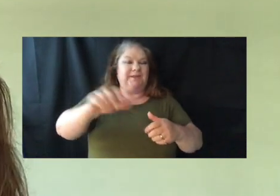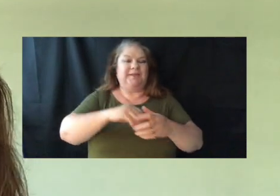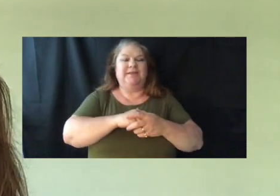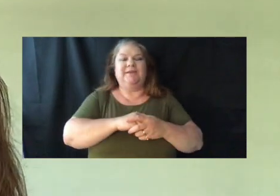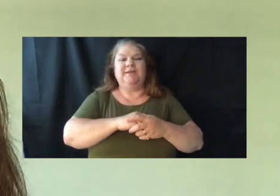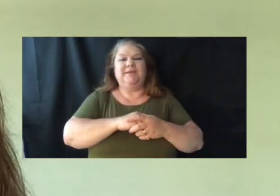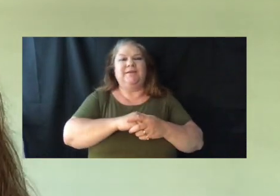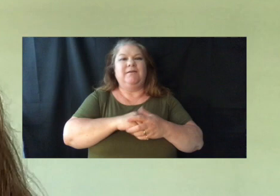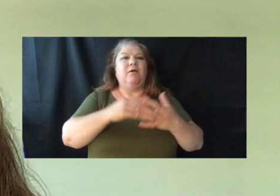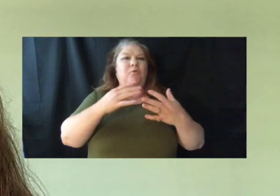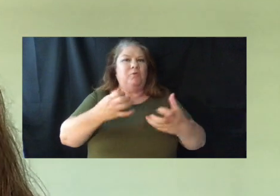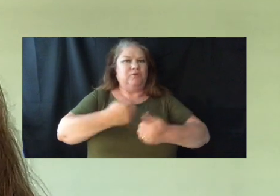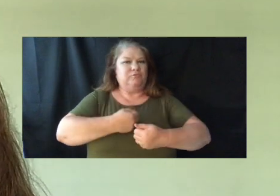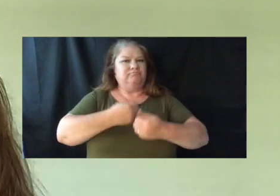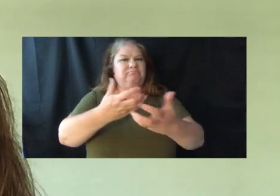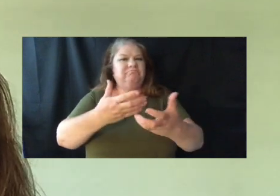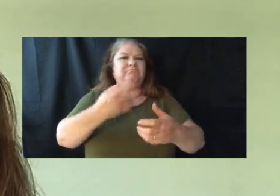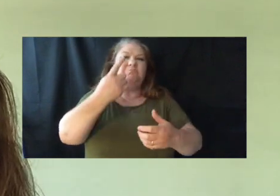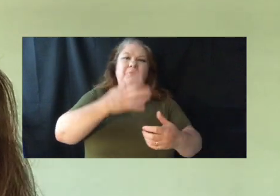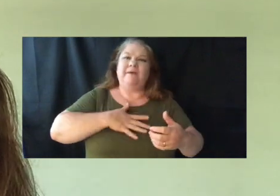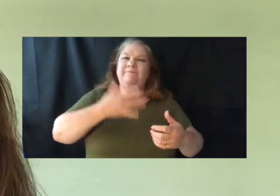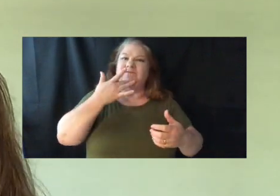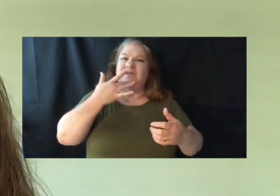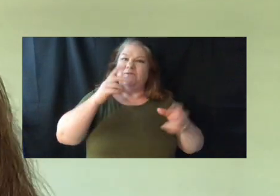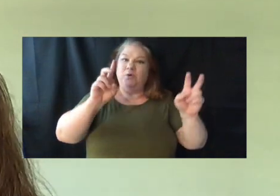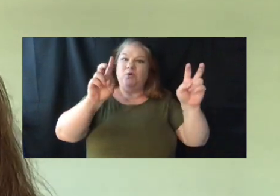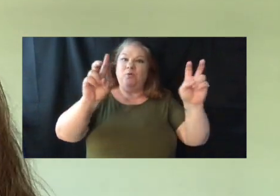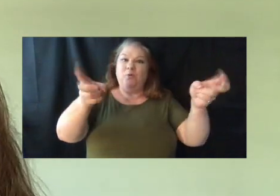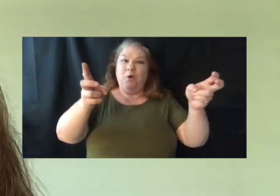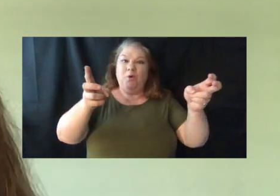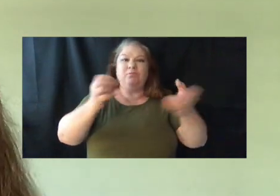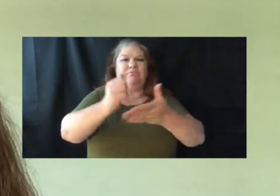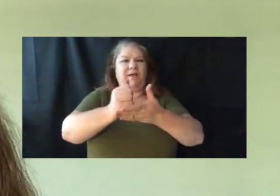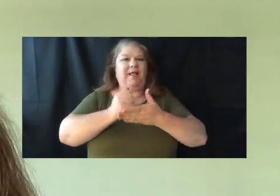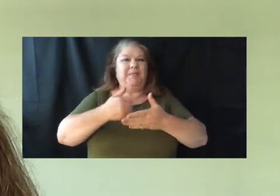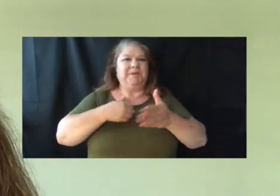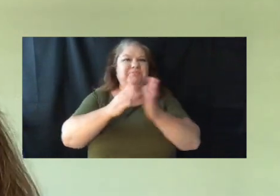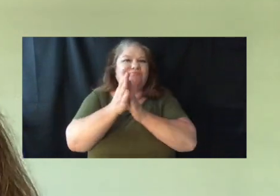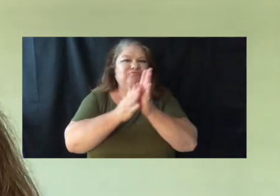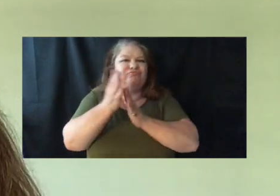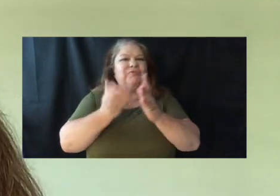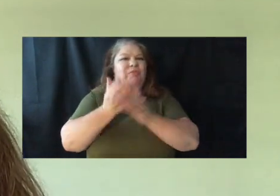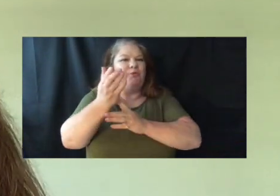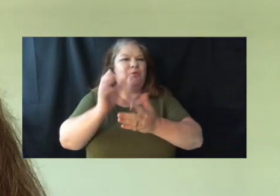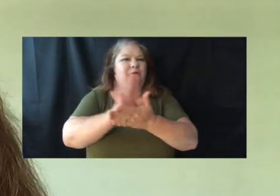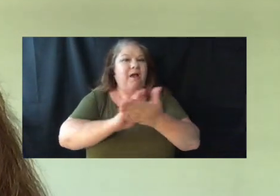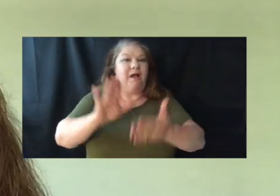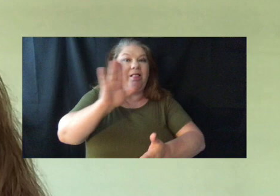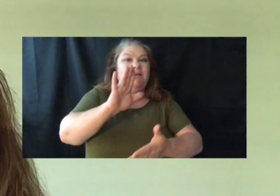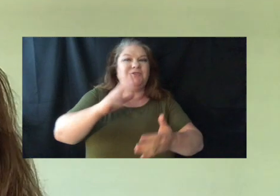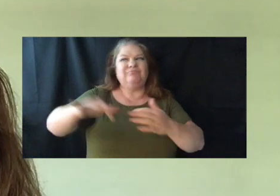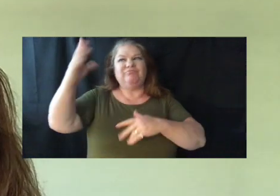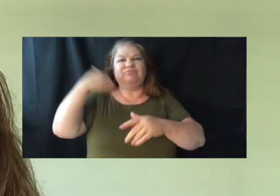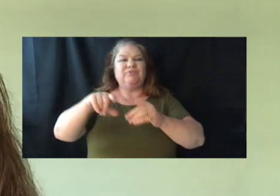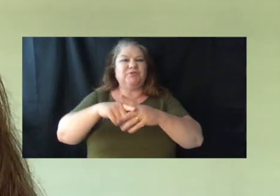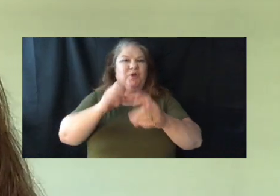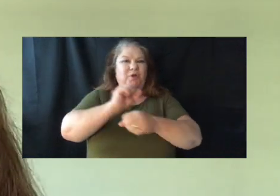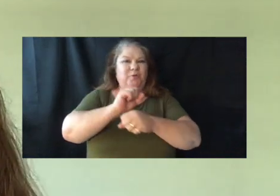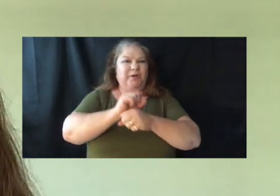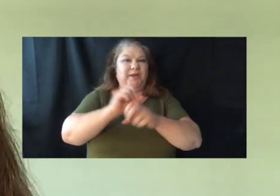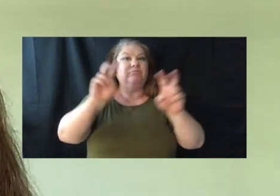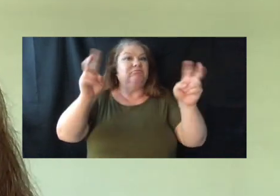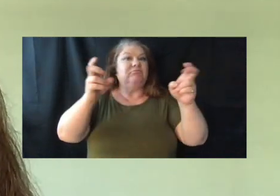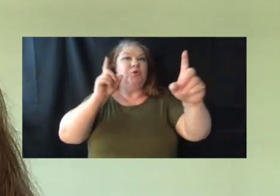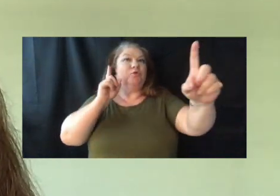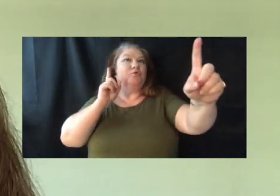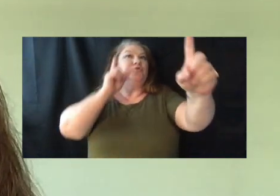1983. I wanted to share with you one of my favorite quotes that motivated me through college and my early career. Shoot